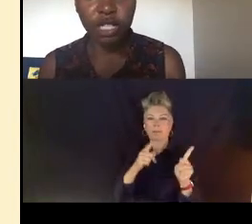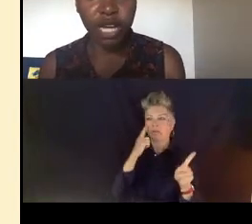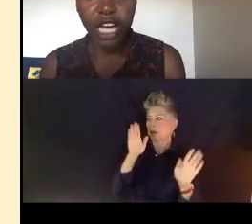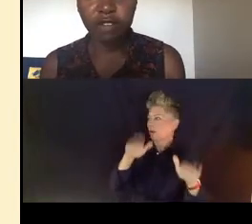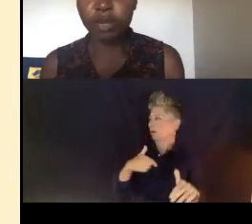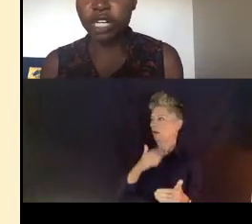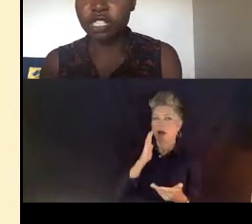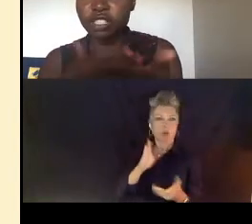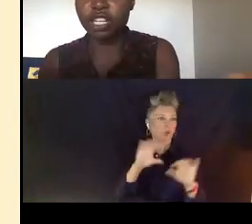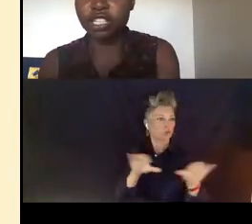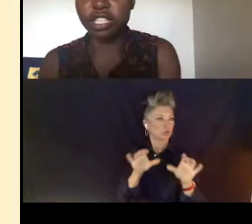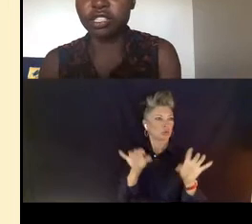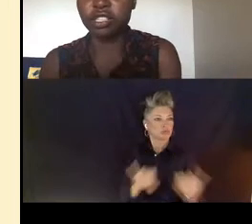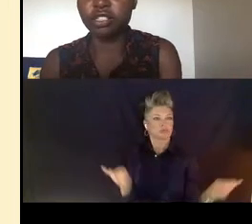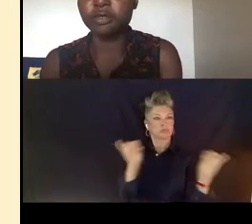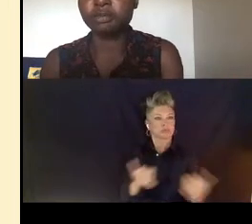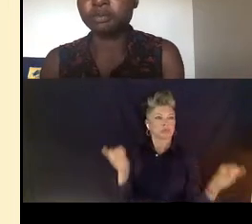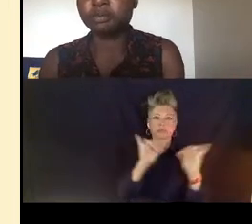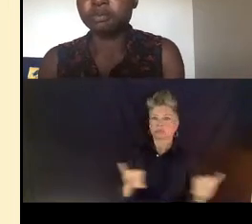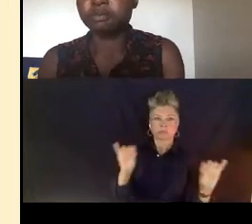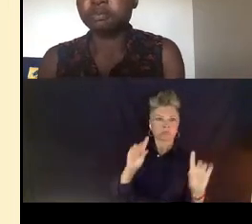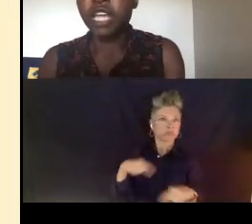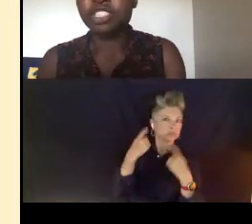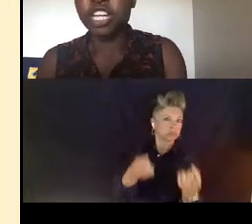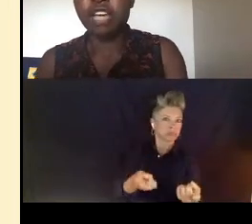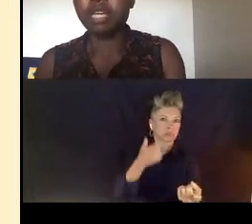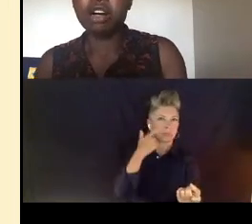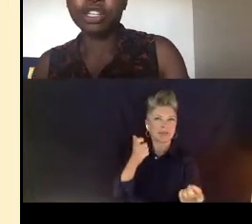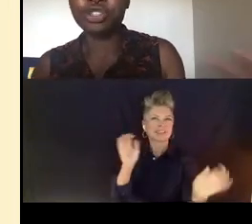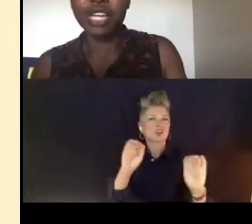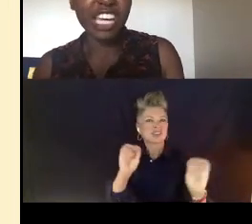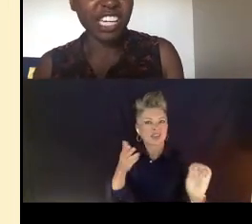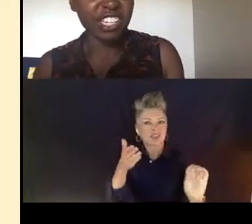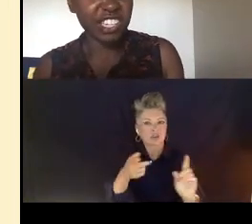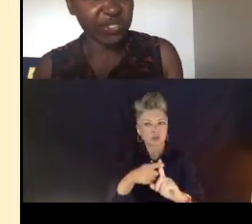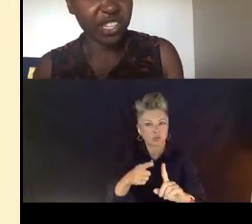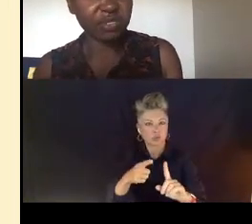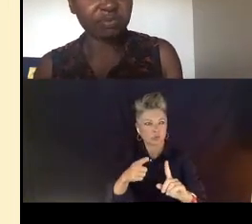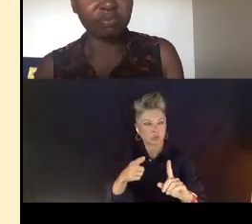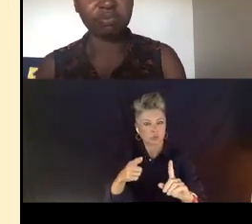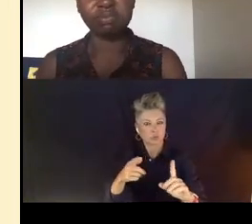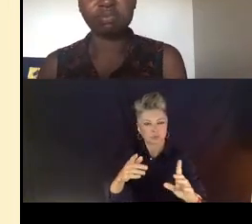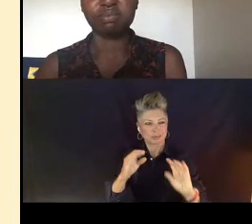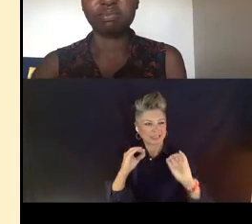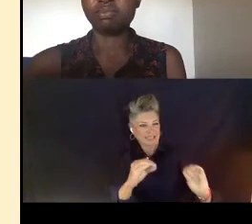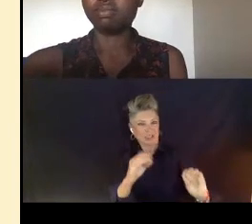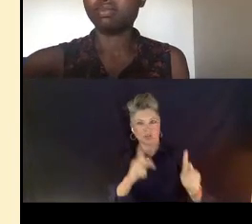always behaved because there's nothing to educate me on doing it any different.